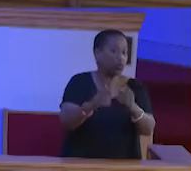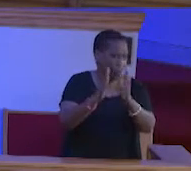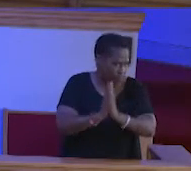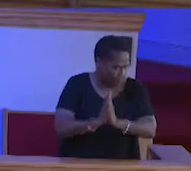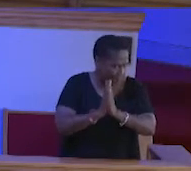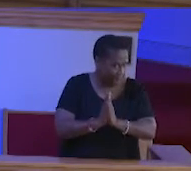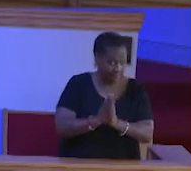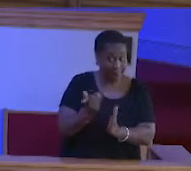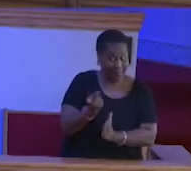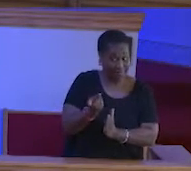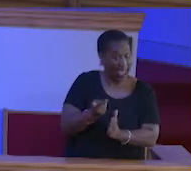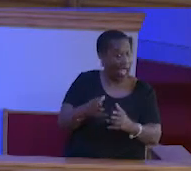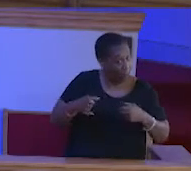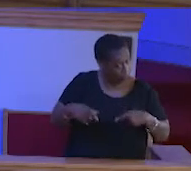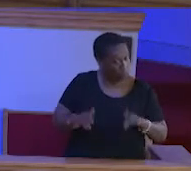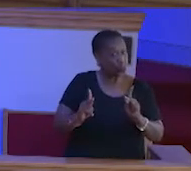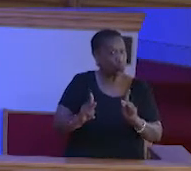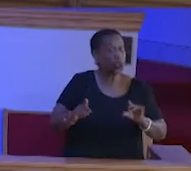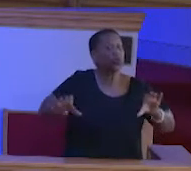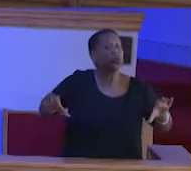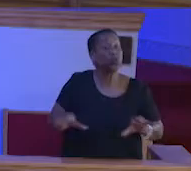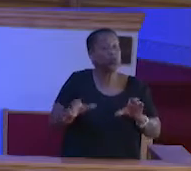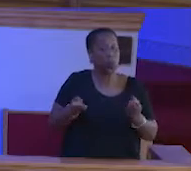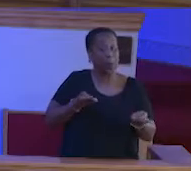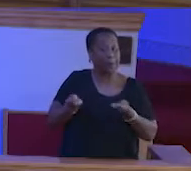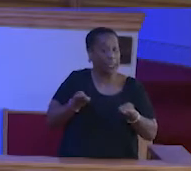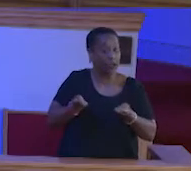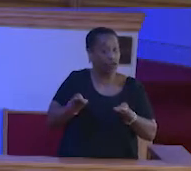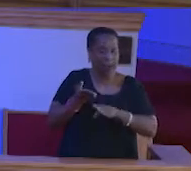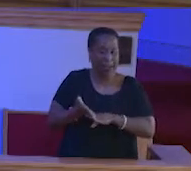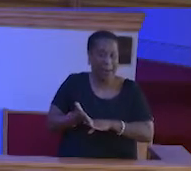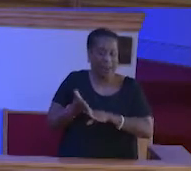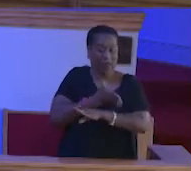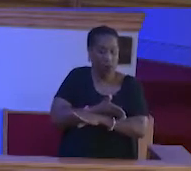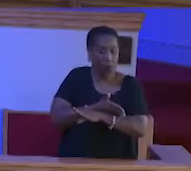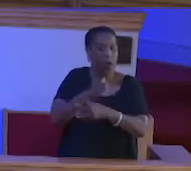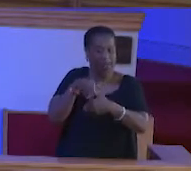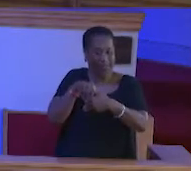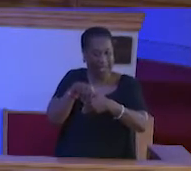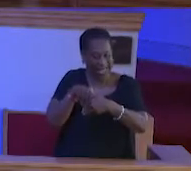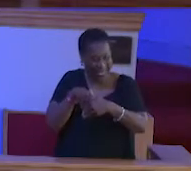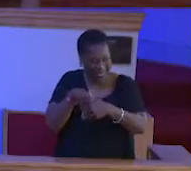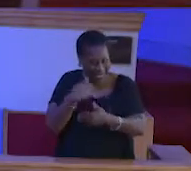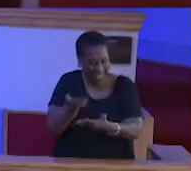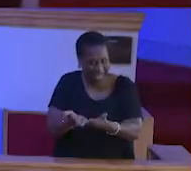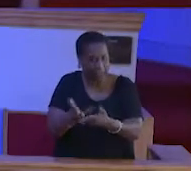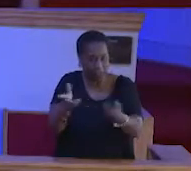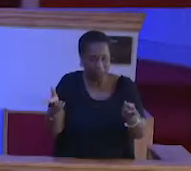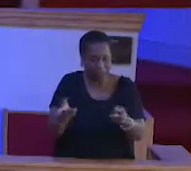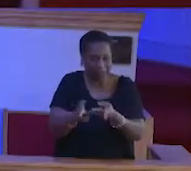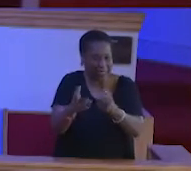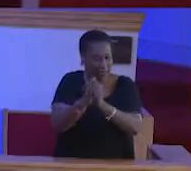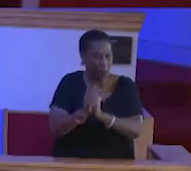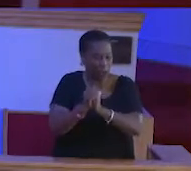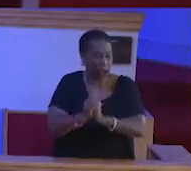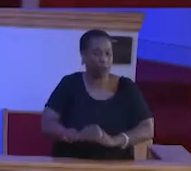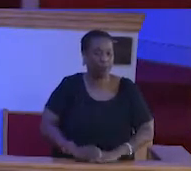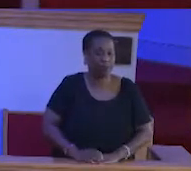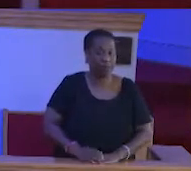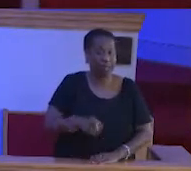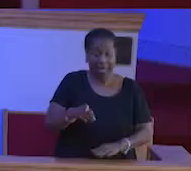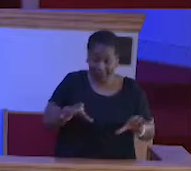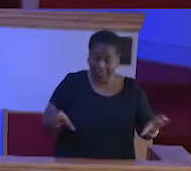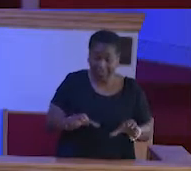an opportunity to do ministry before they got to the place of worship. They